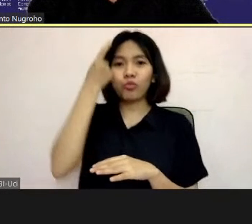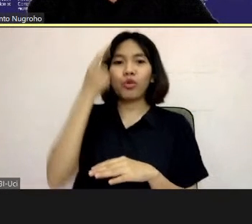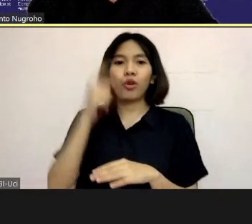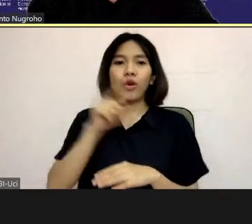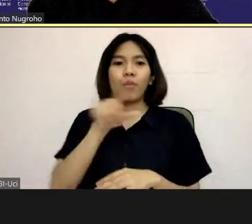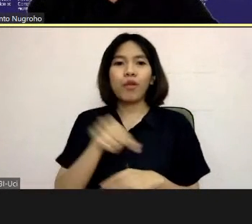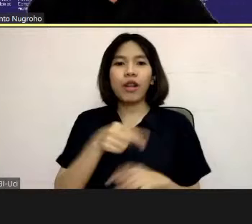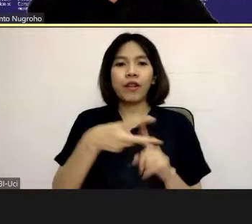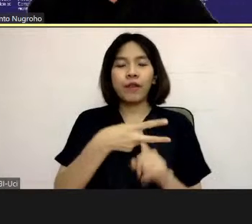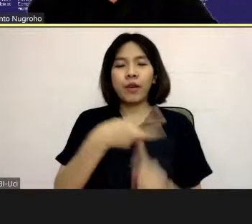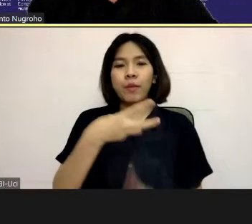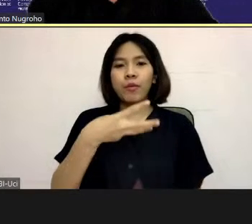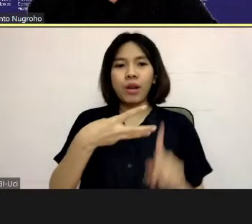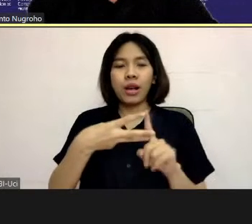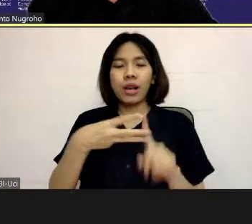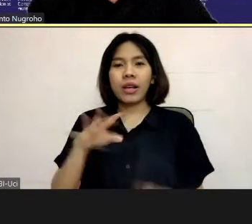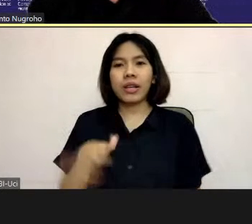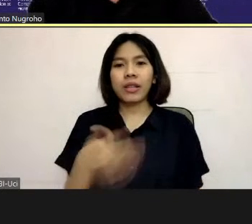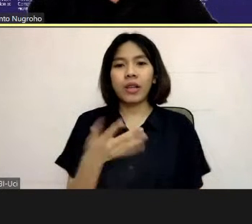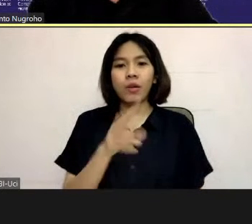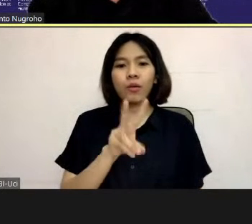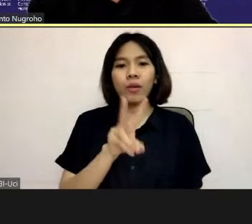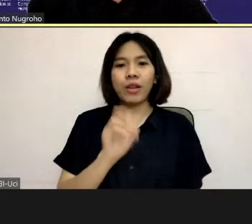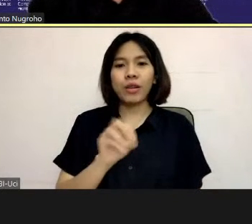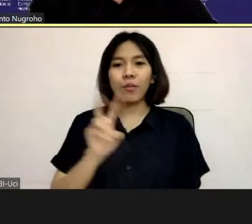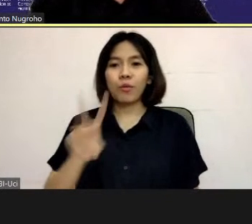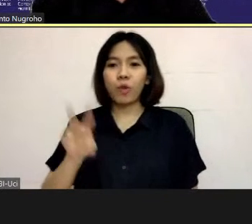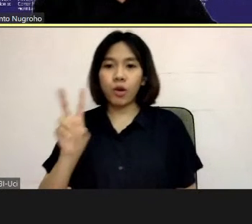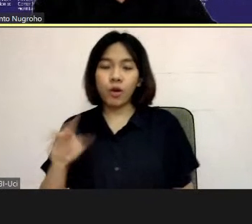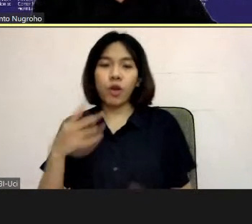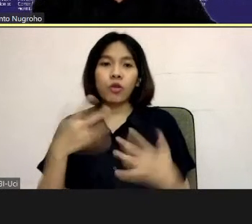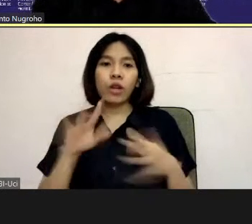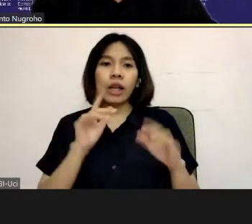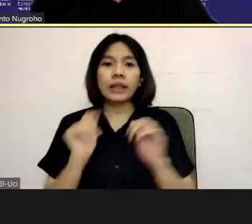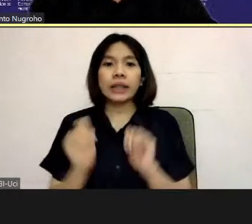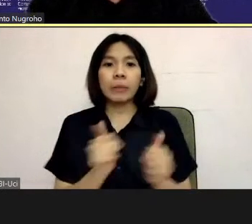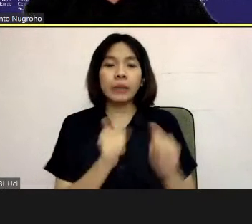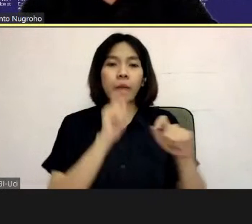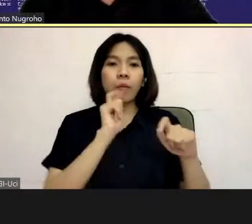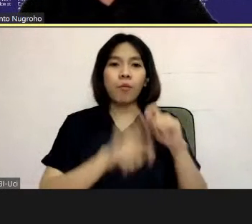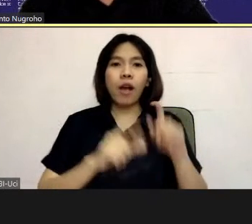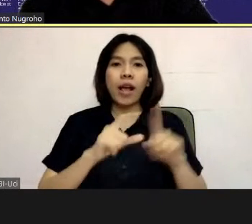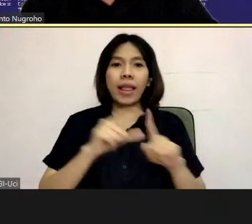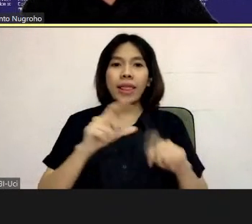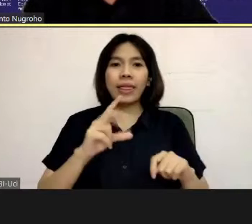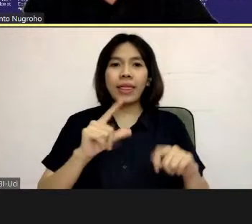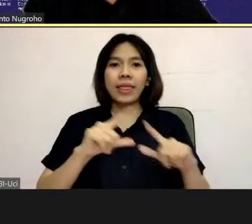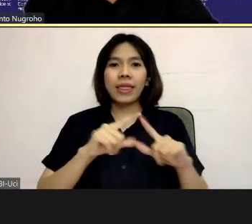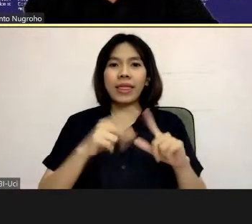discussed in the C20 kickoff meeting in Bali in March.